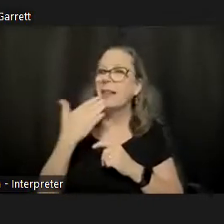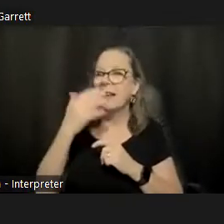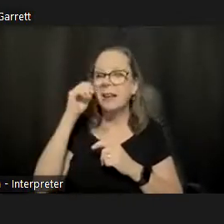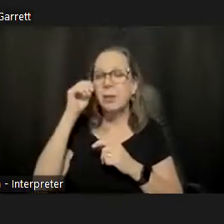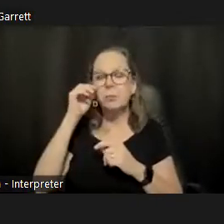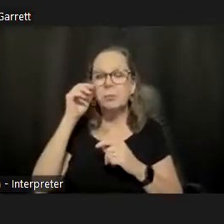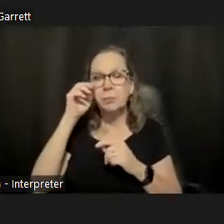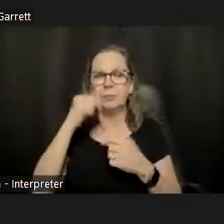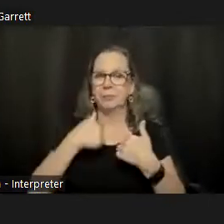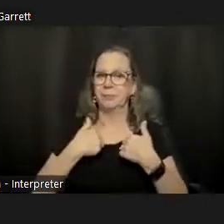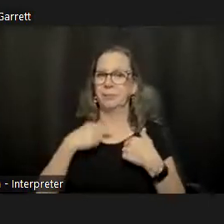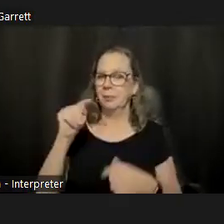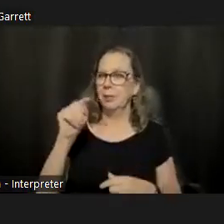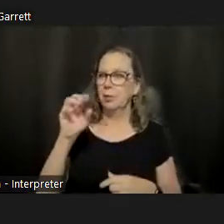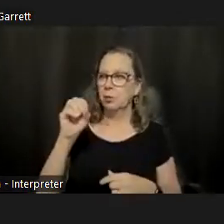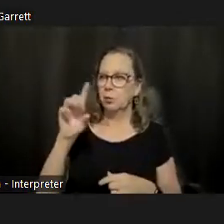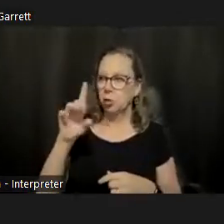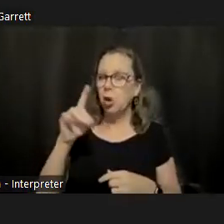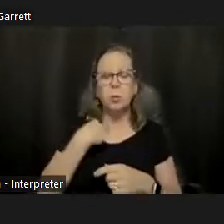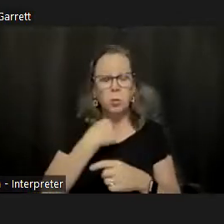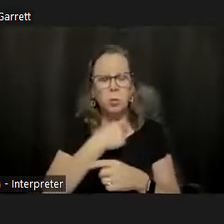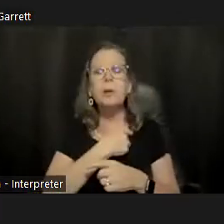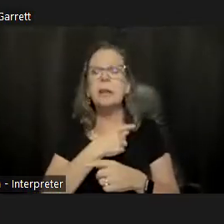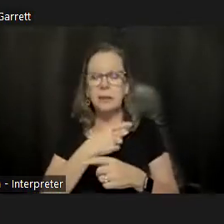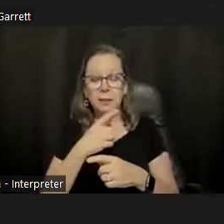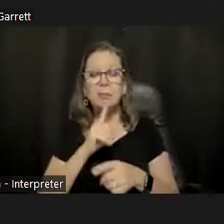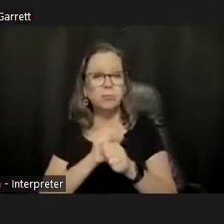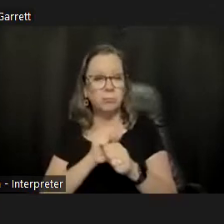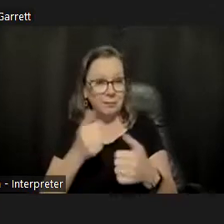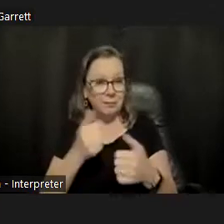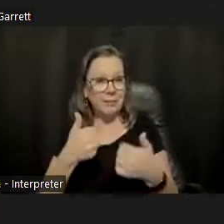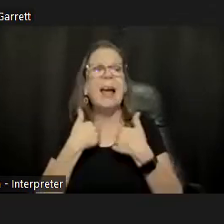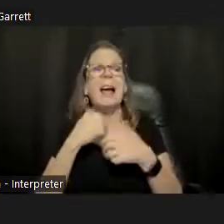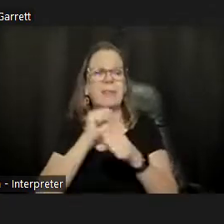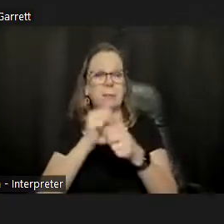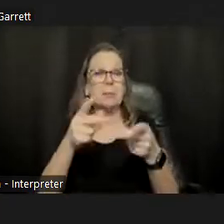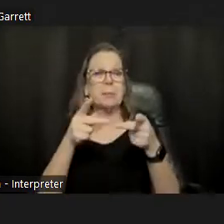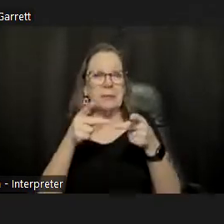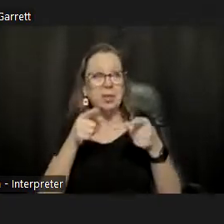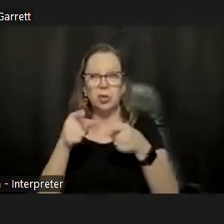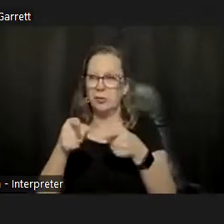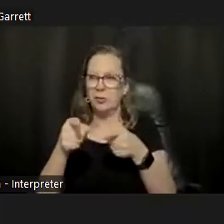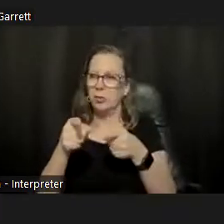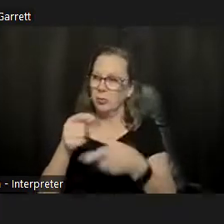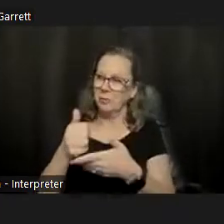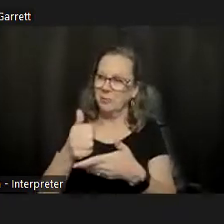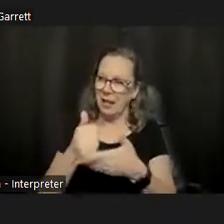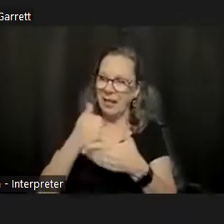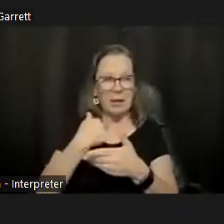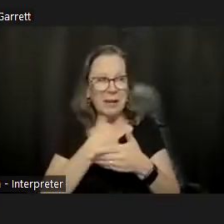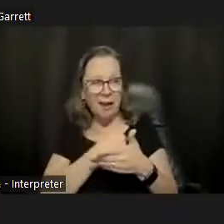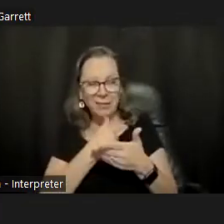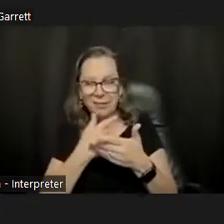Gabby. This is Todd. Yeah, we do have that position that you helping us to